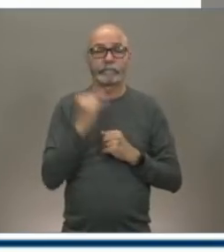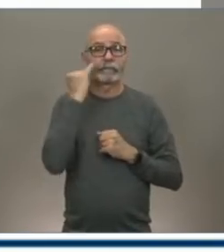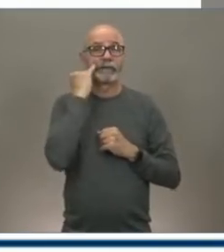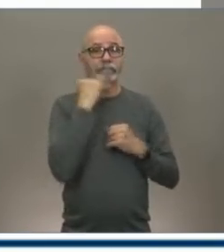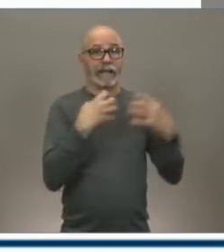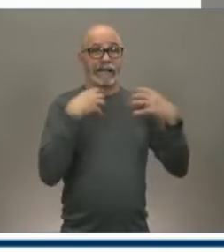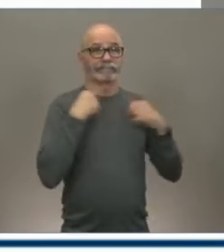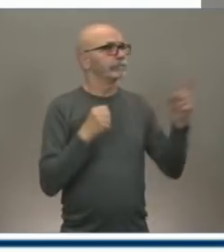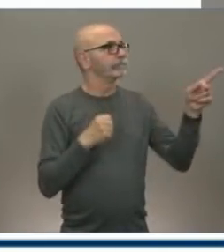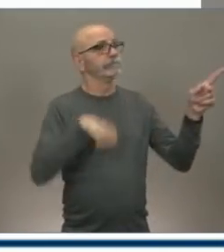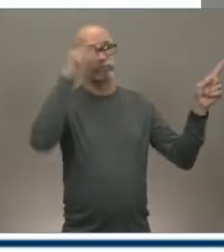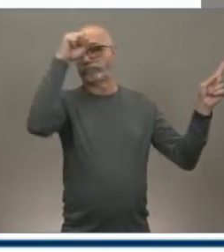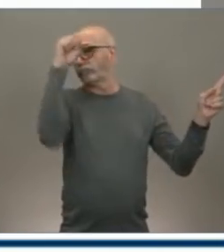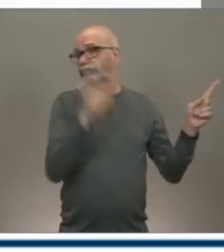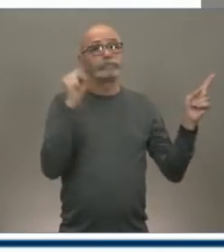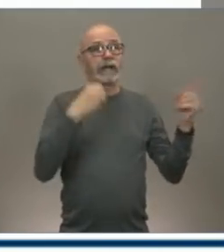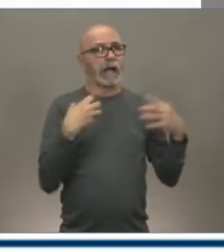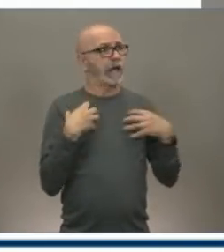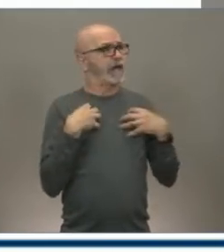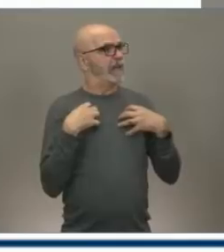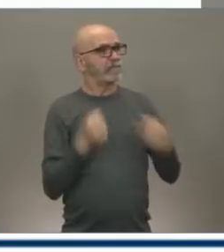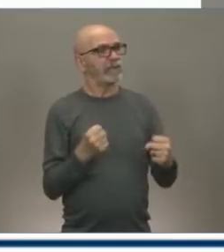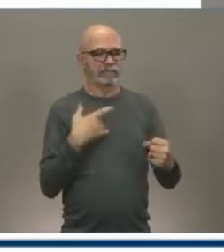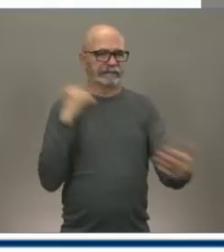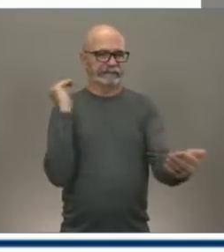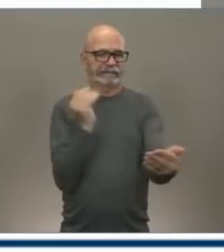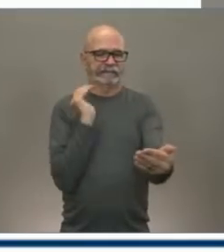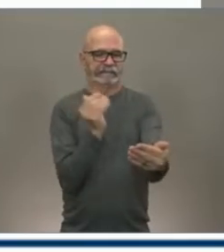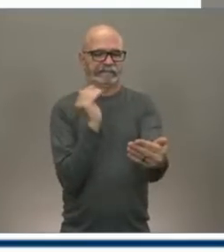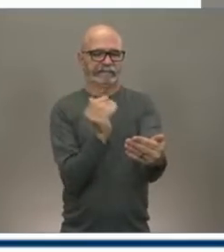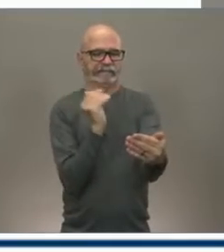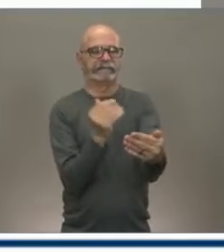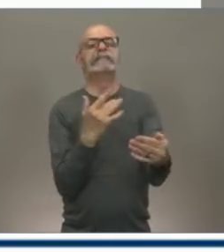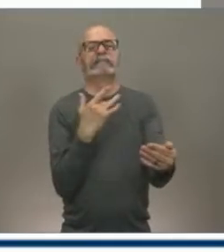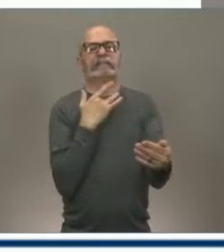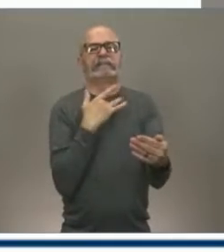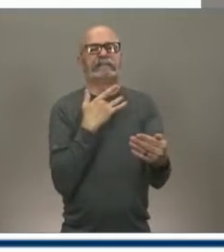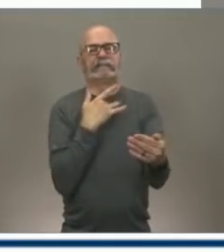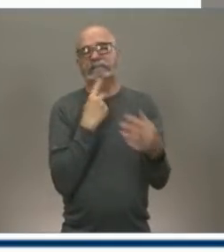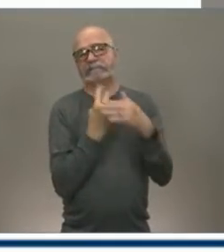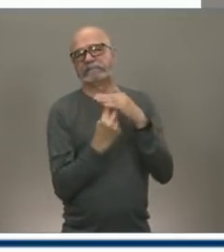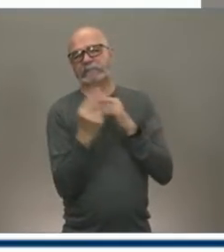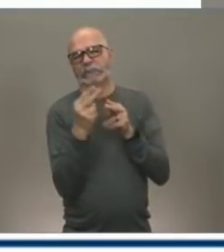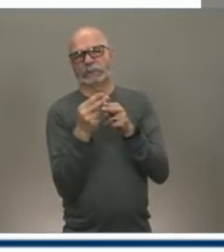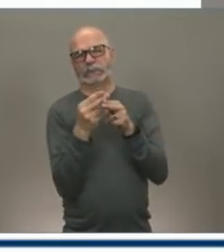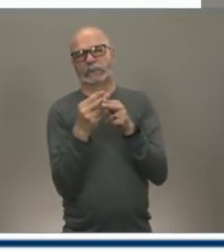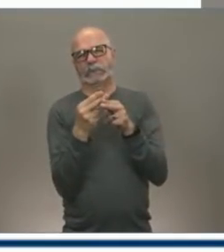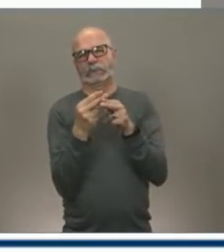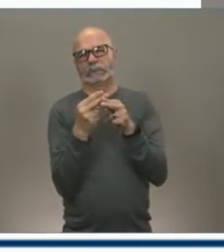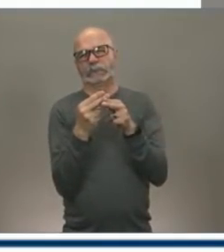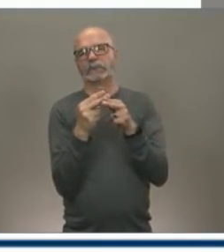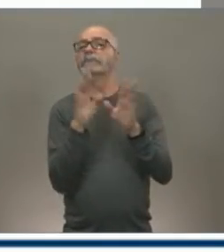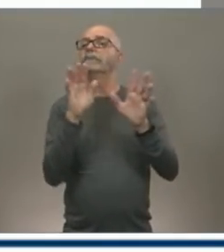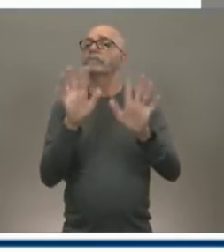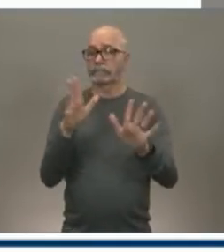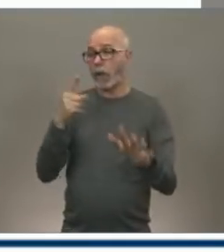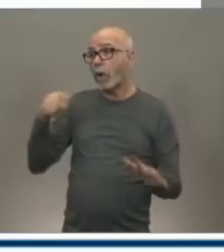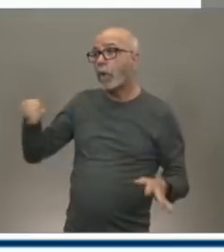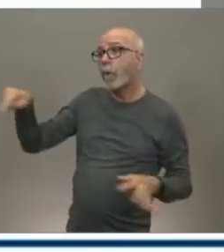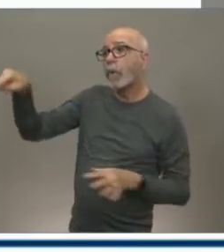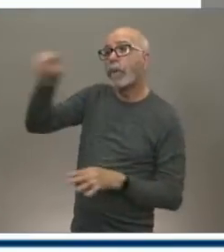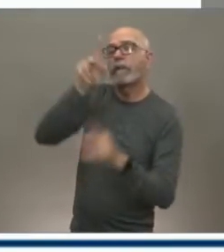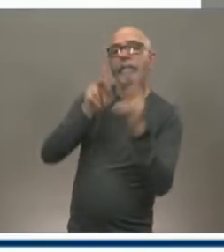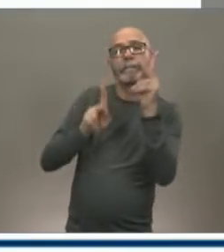that to come very soon. And it's important that we want Nova Scotians to be reassured that once we get that